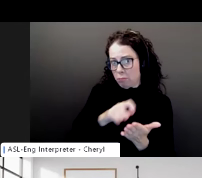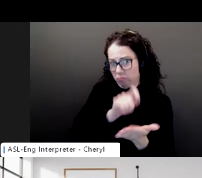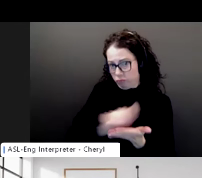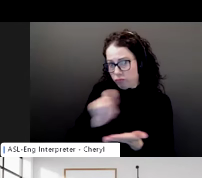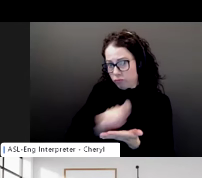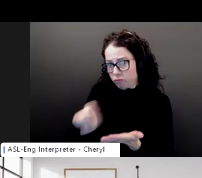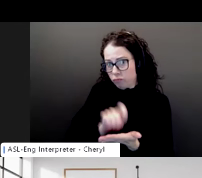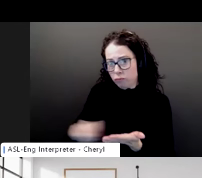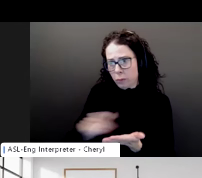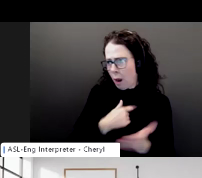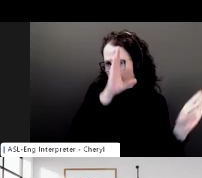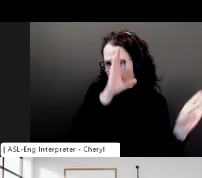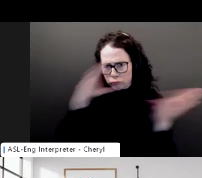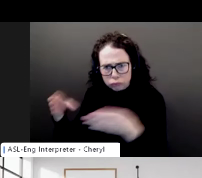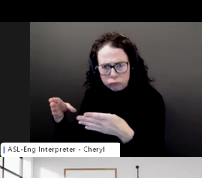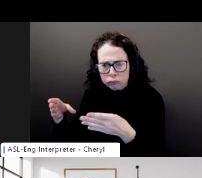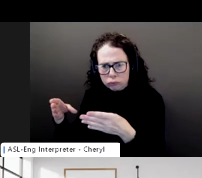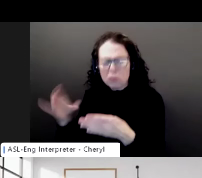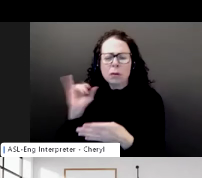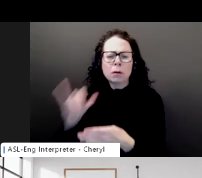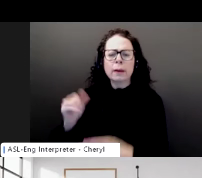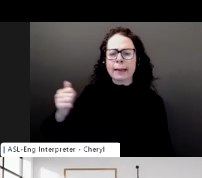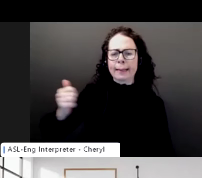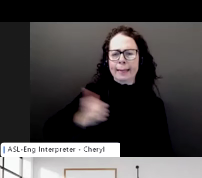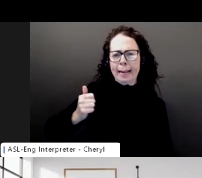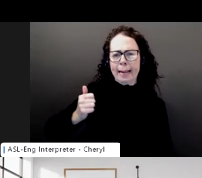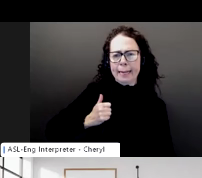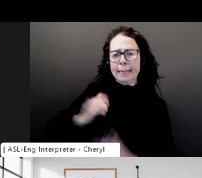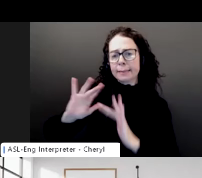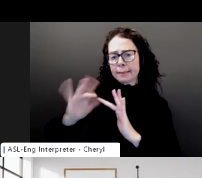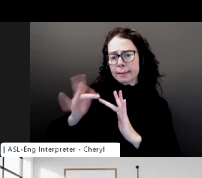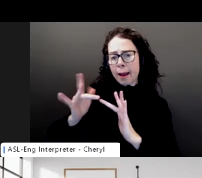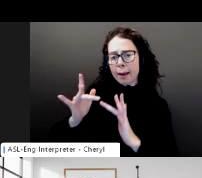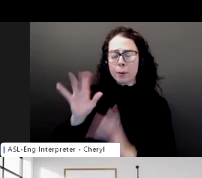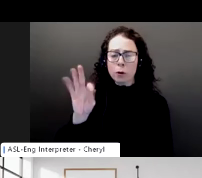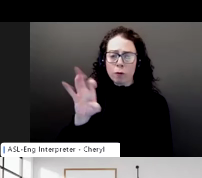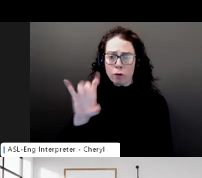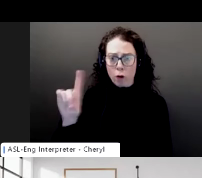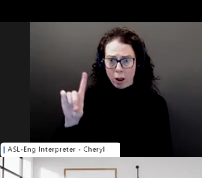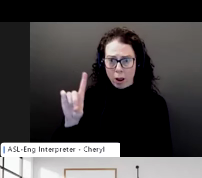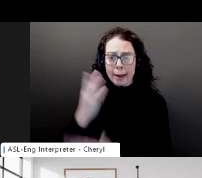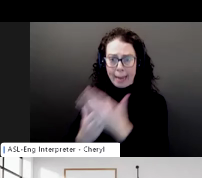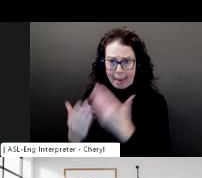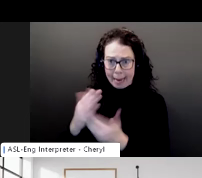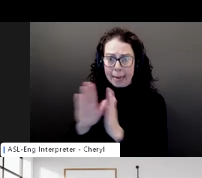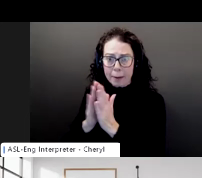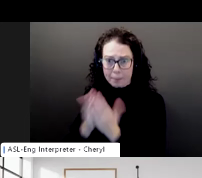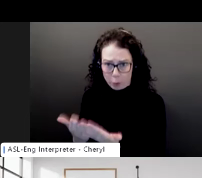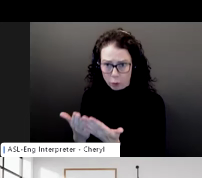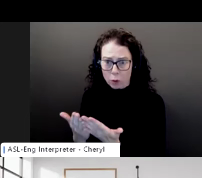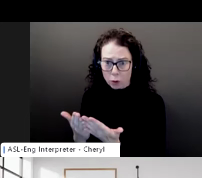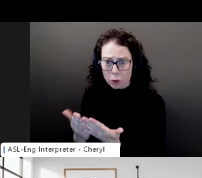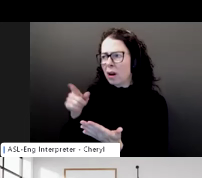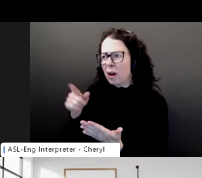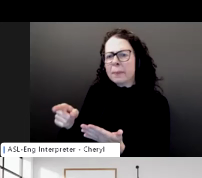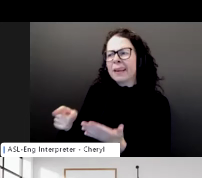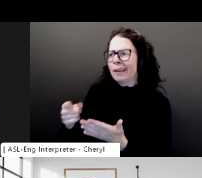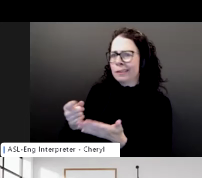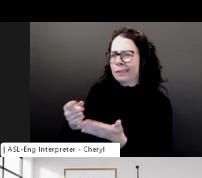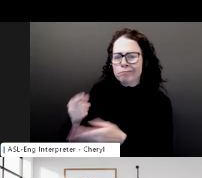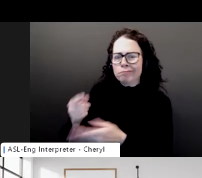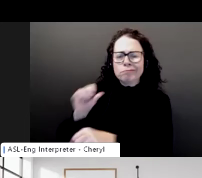my time, and that's the Canadian Cyber Fraud Handbook. And I used the help of graduate students to review